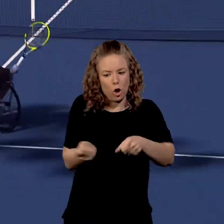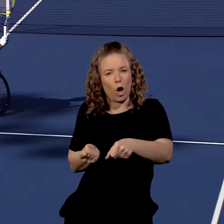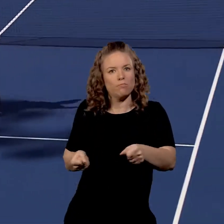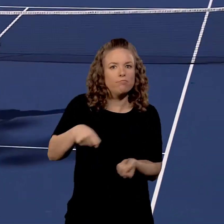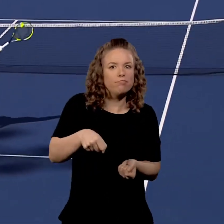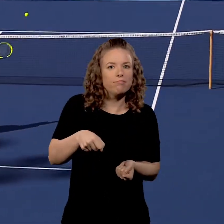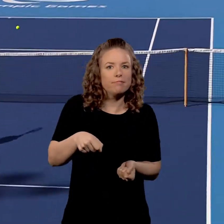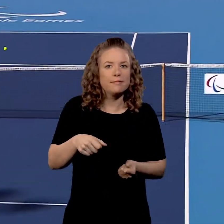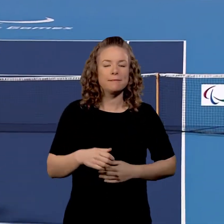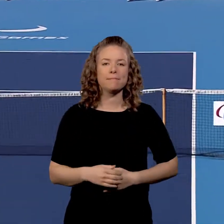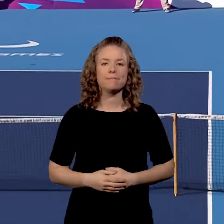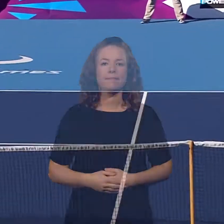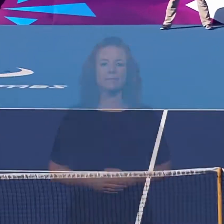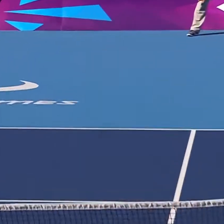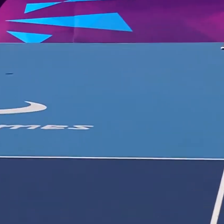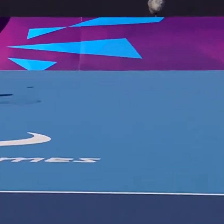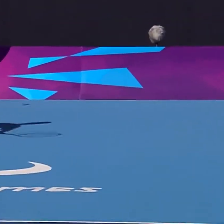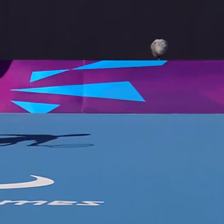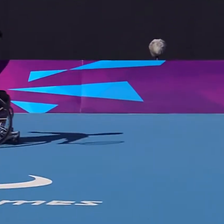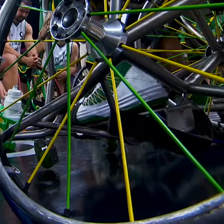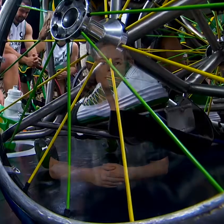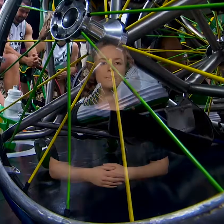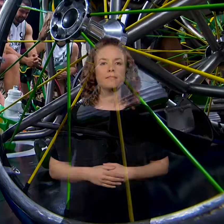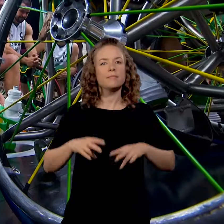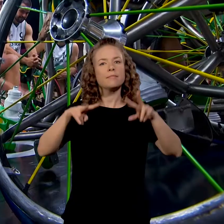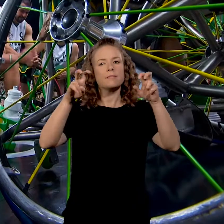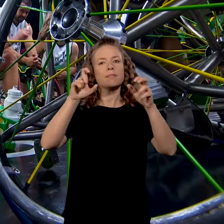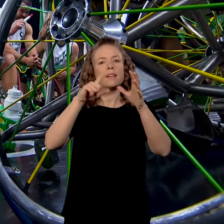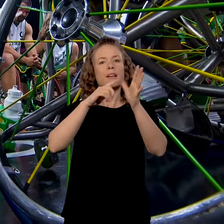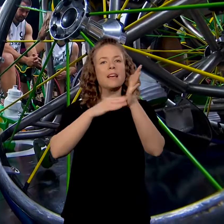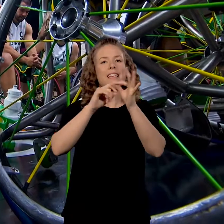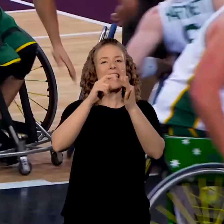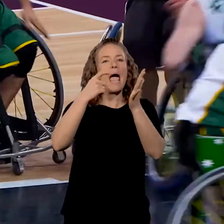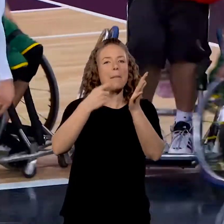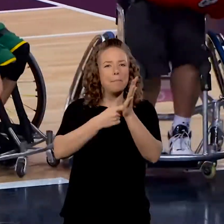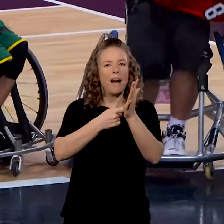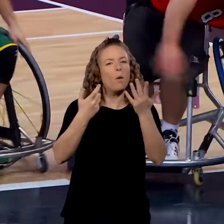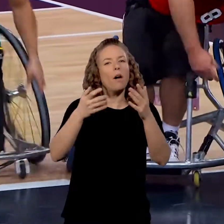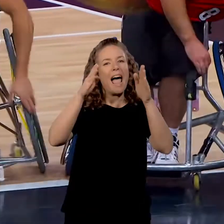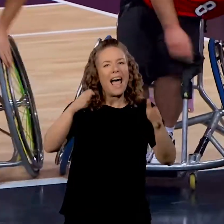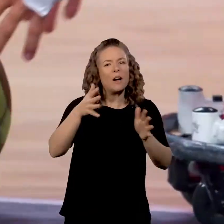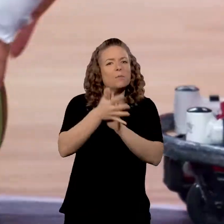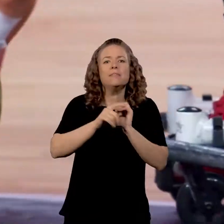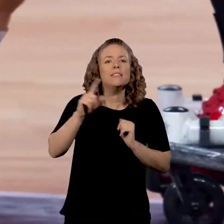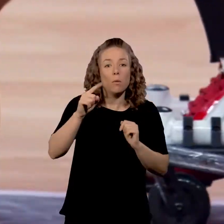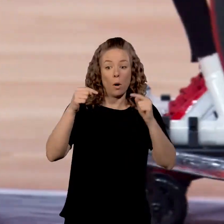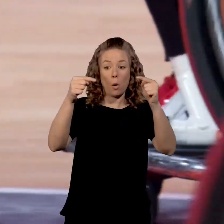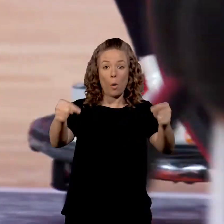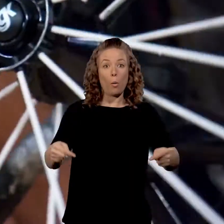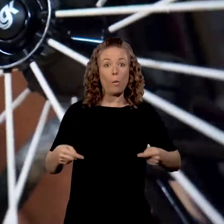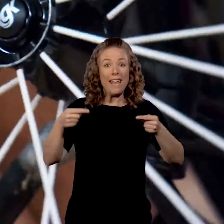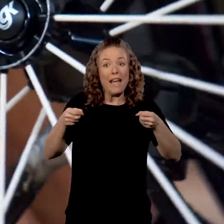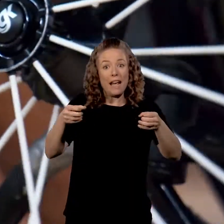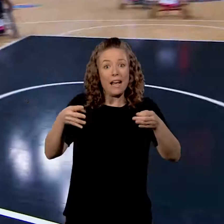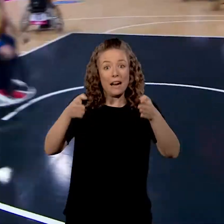shorter wheelbase and smaller turning circle. The camber or angle on the wheels is when the wheels are not perpendicular to the